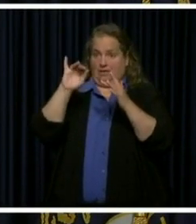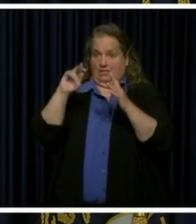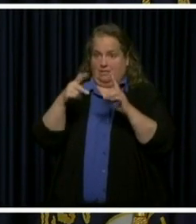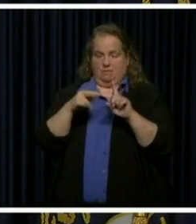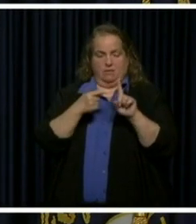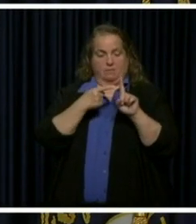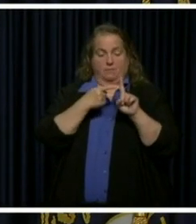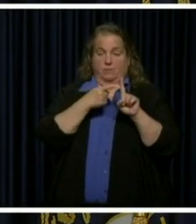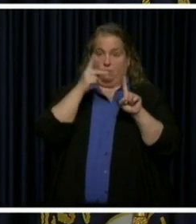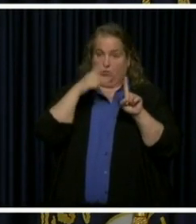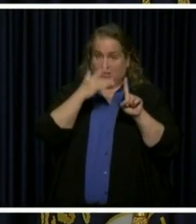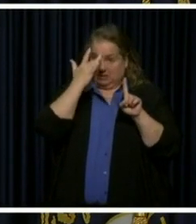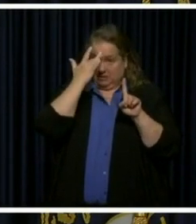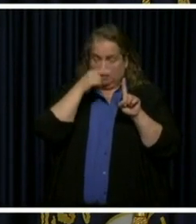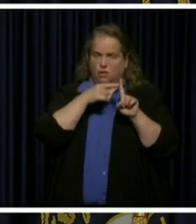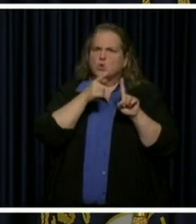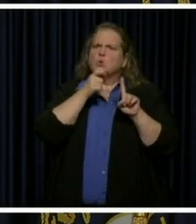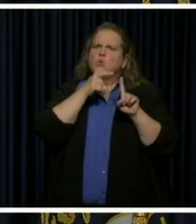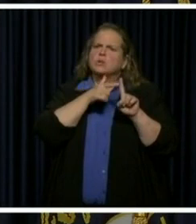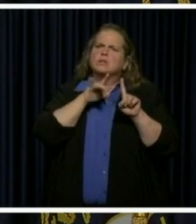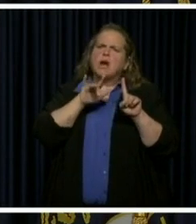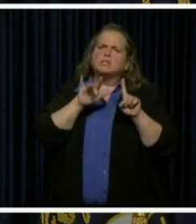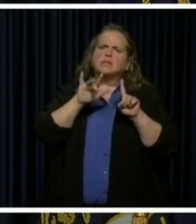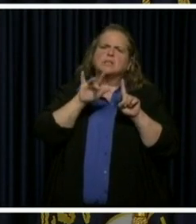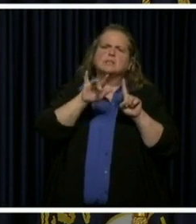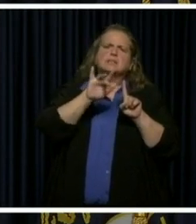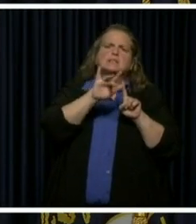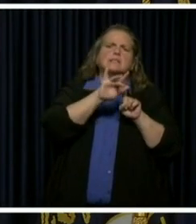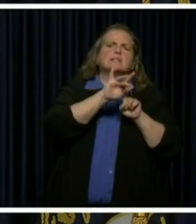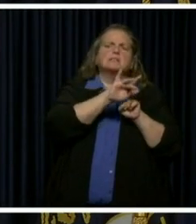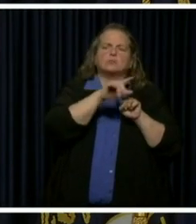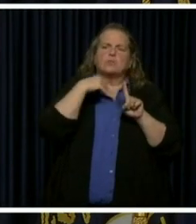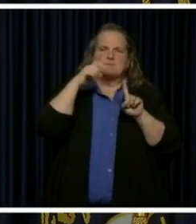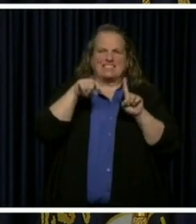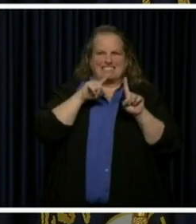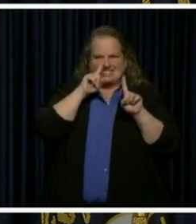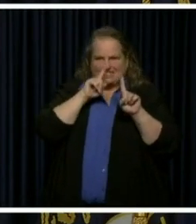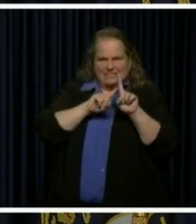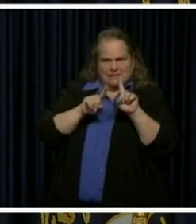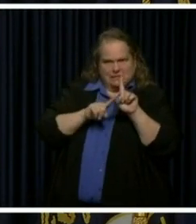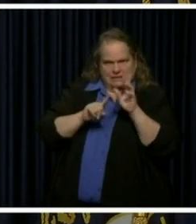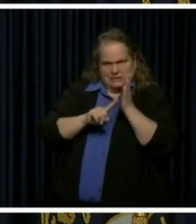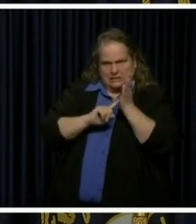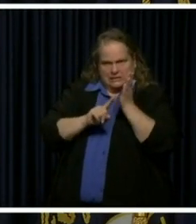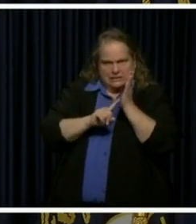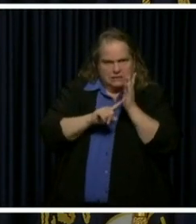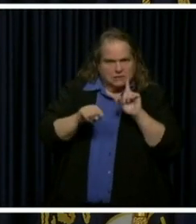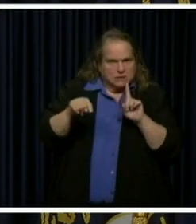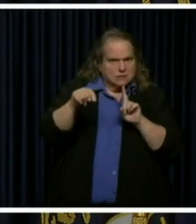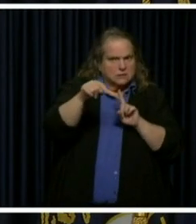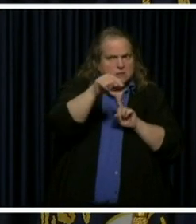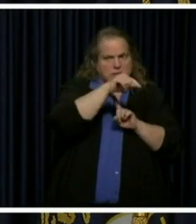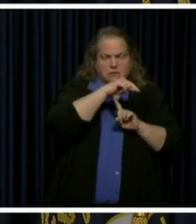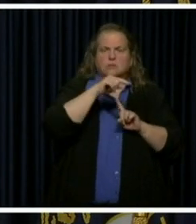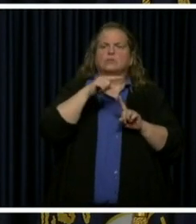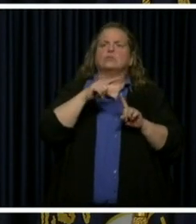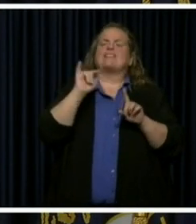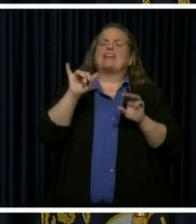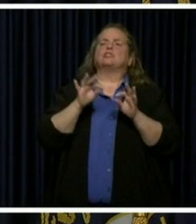testing, is absolutely critical for our reopening and for being healthy at